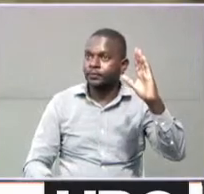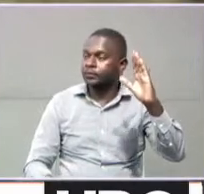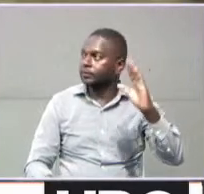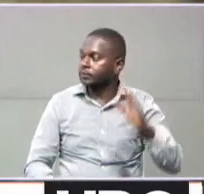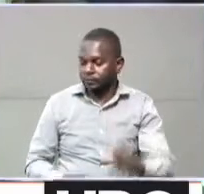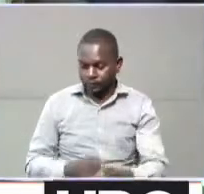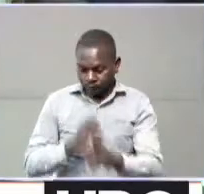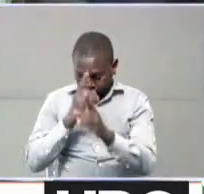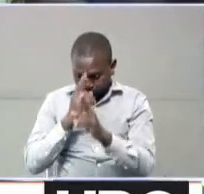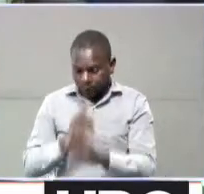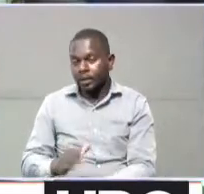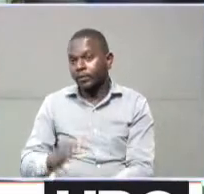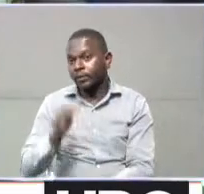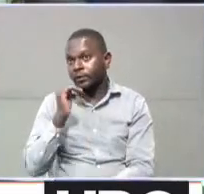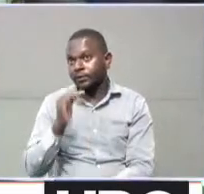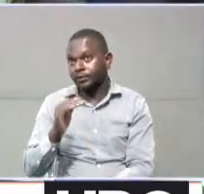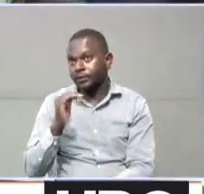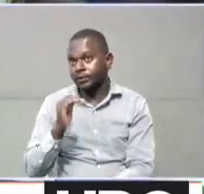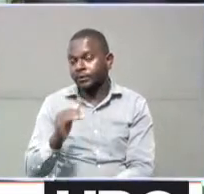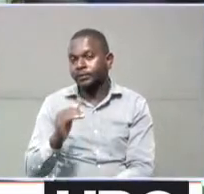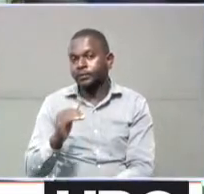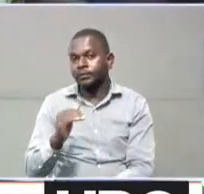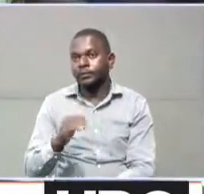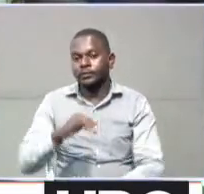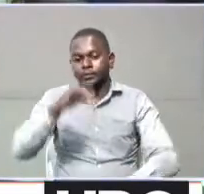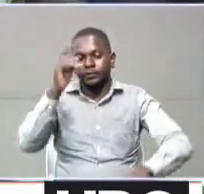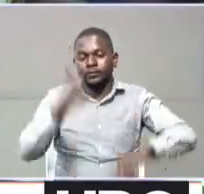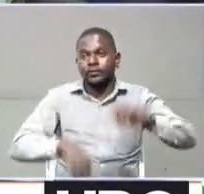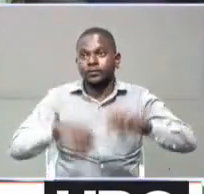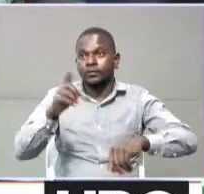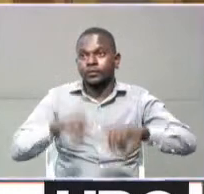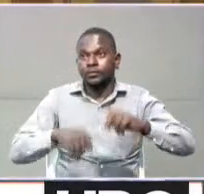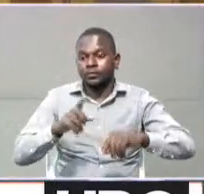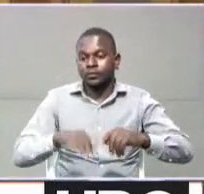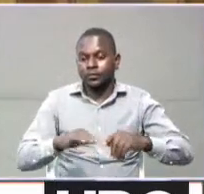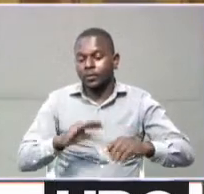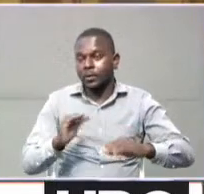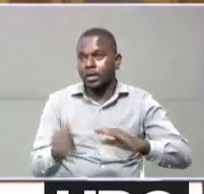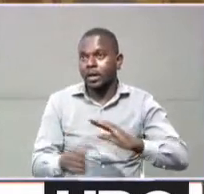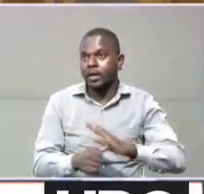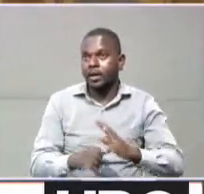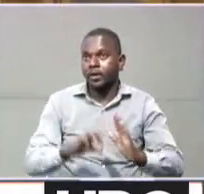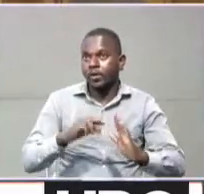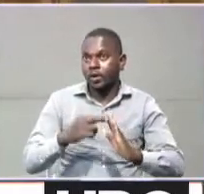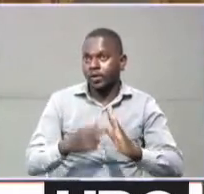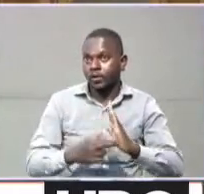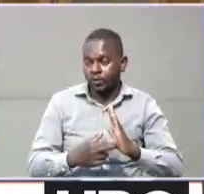mr speaker political parties and our rules